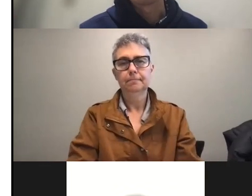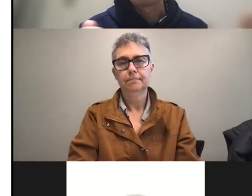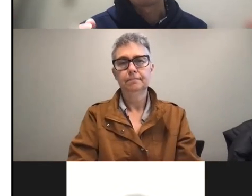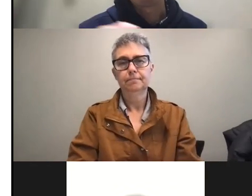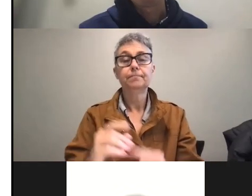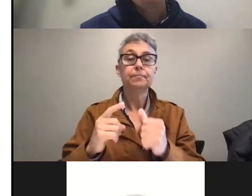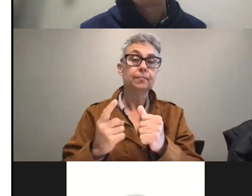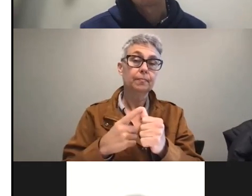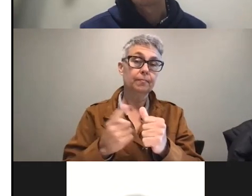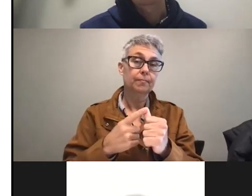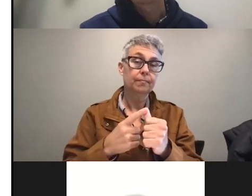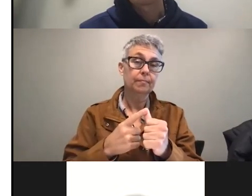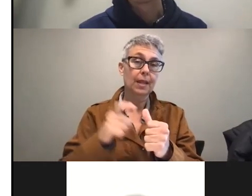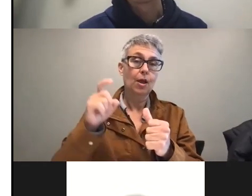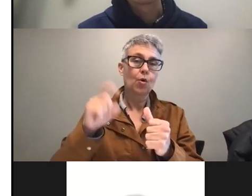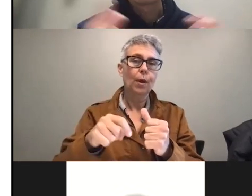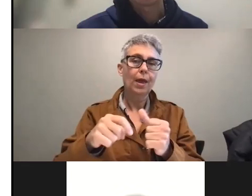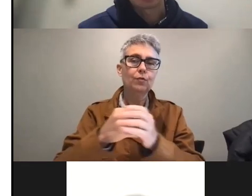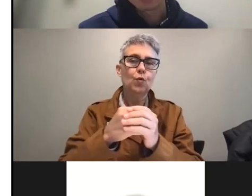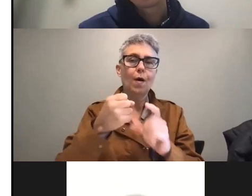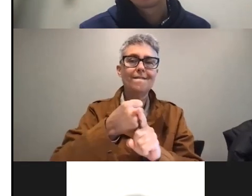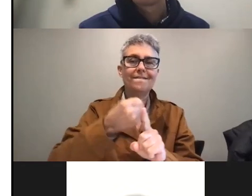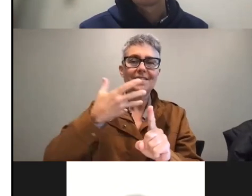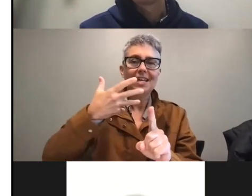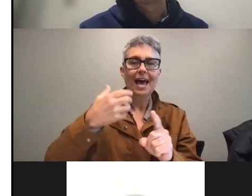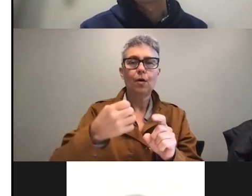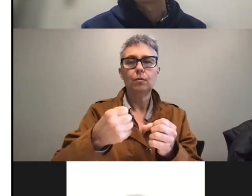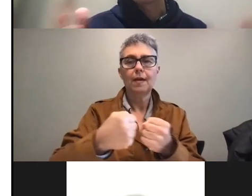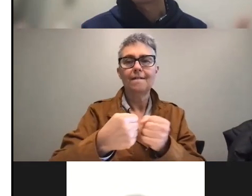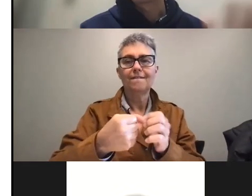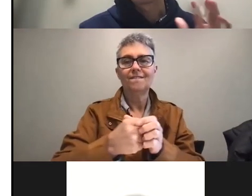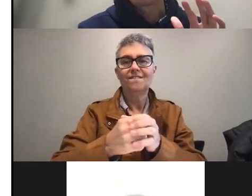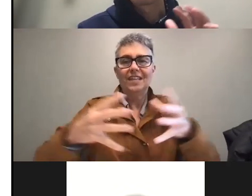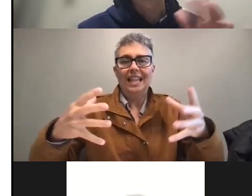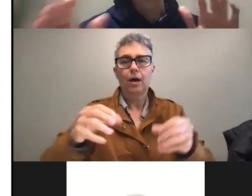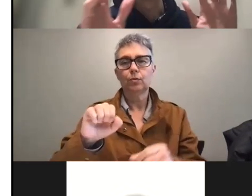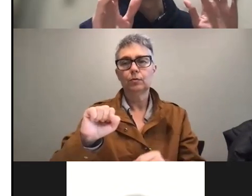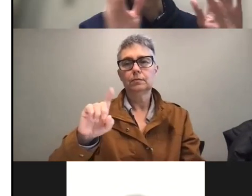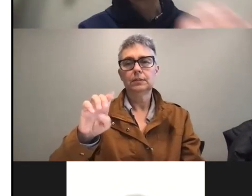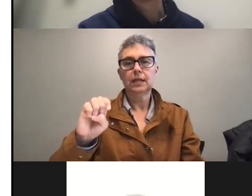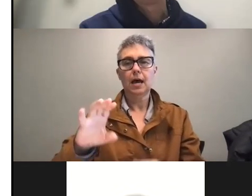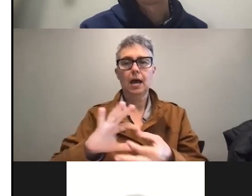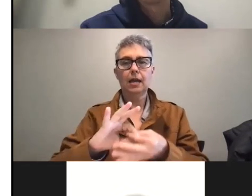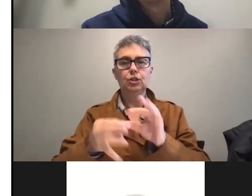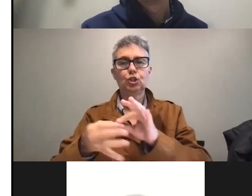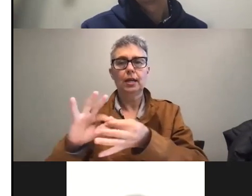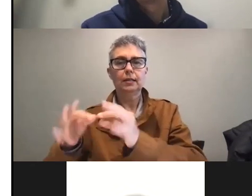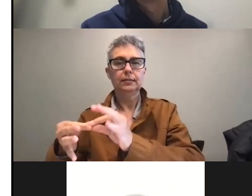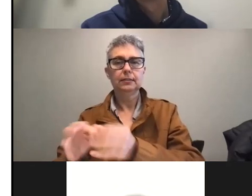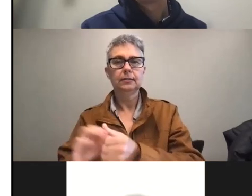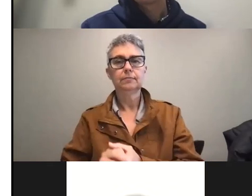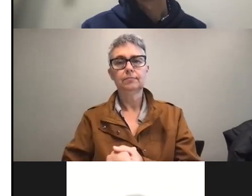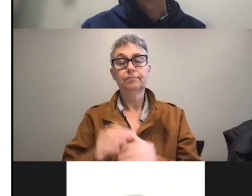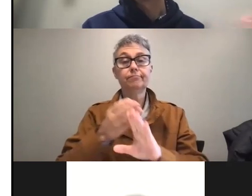to fill out the side chains. Again, right? The previous model,